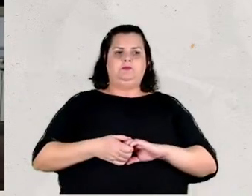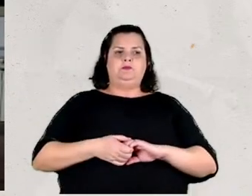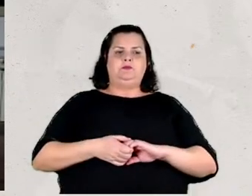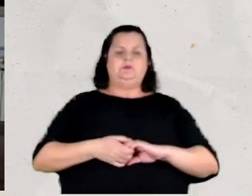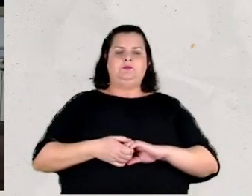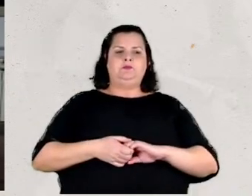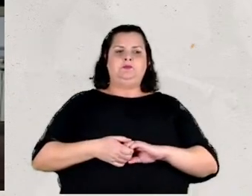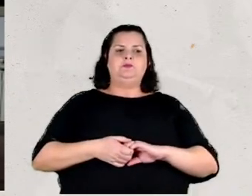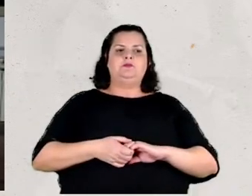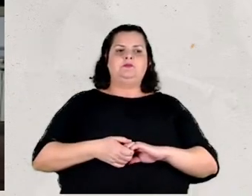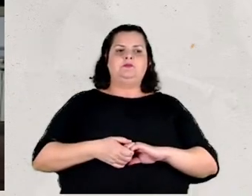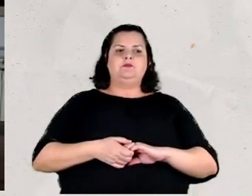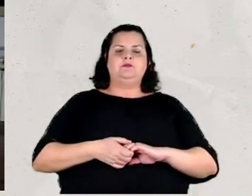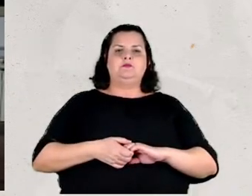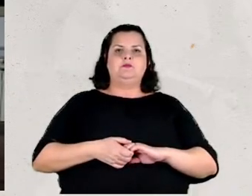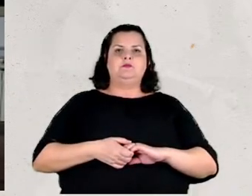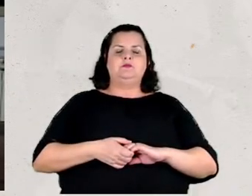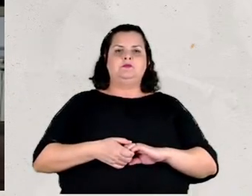Milagres.